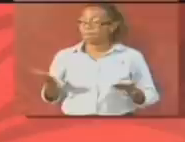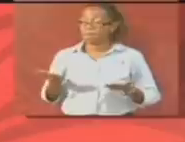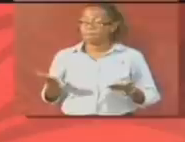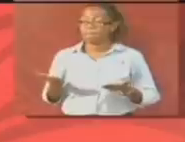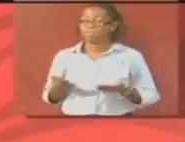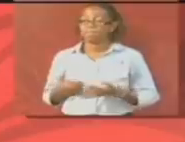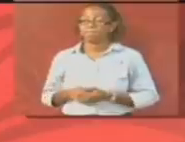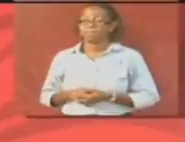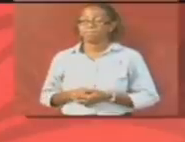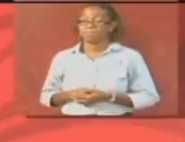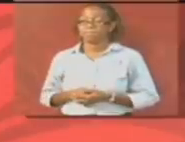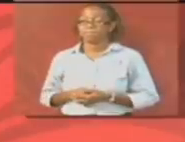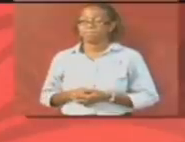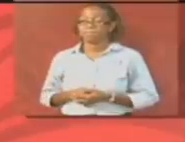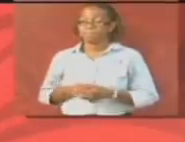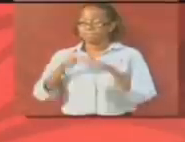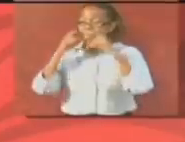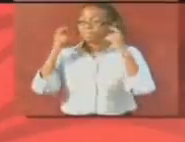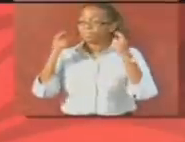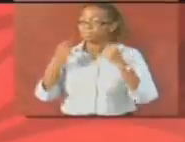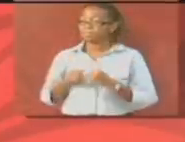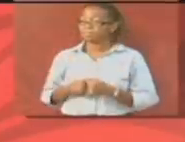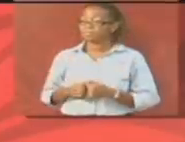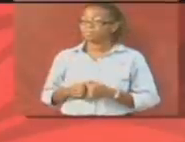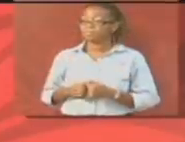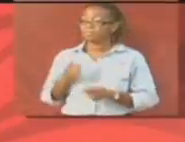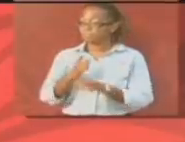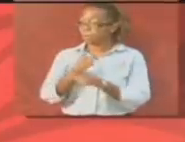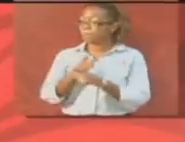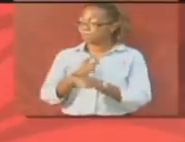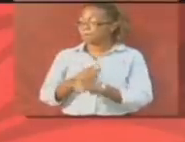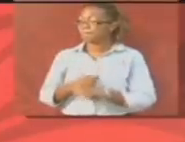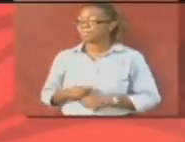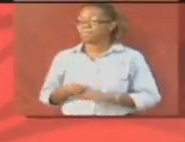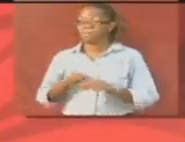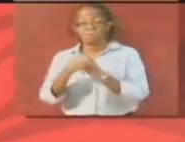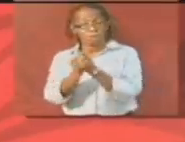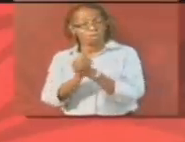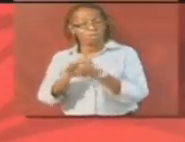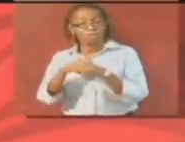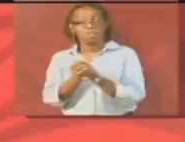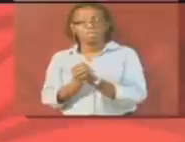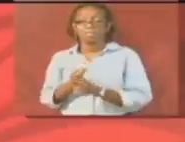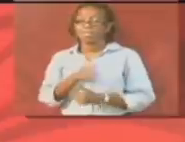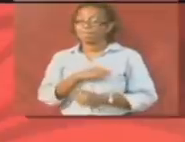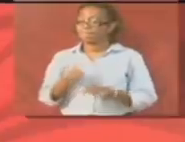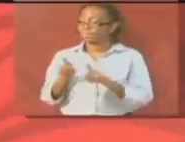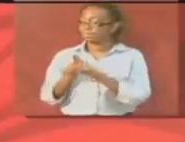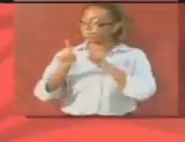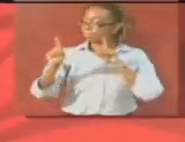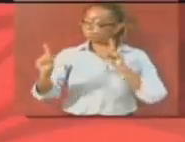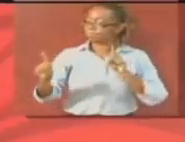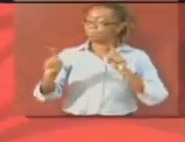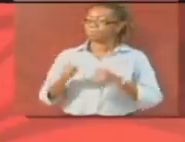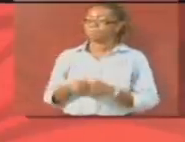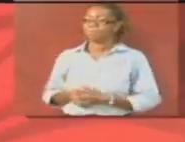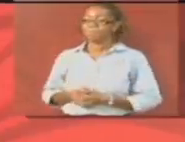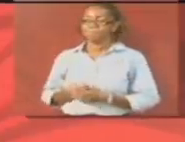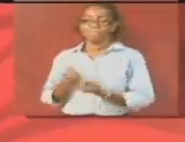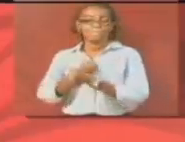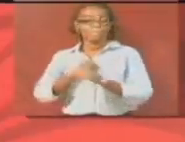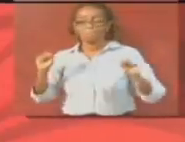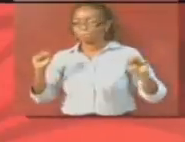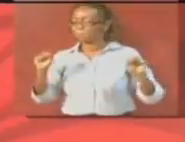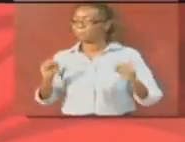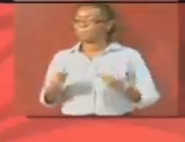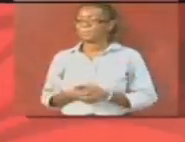has been promoting. Wear your mask properly, wash your hands, and watch your distance. Stay safe and stay